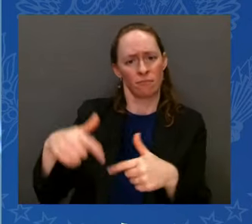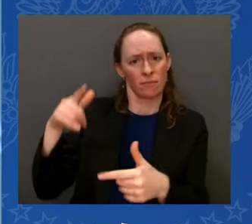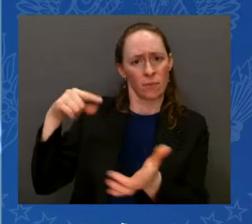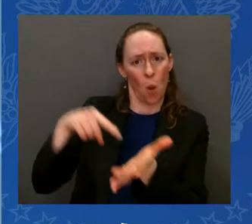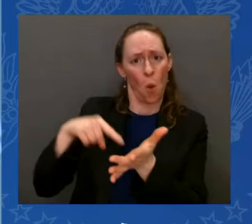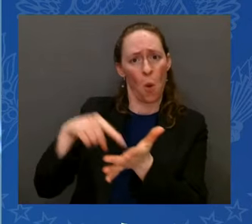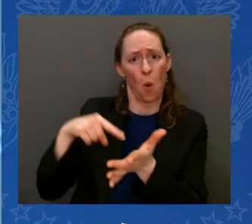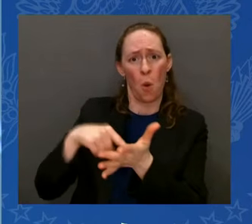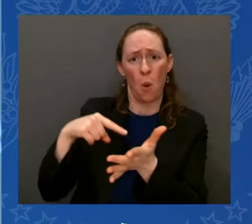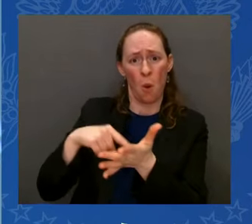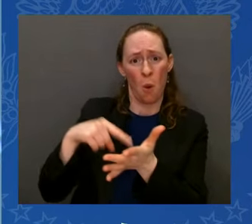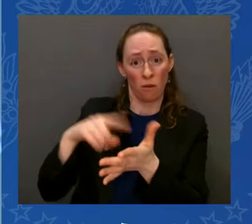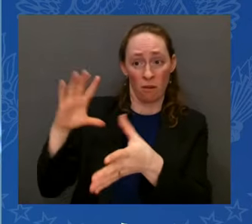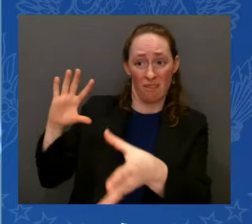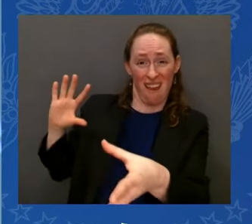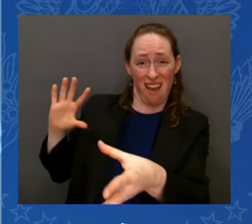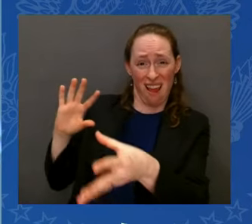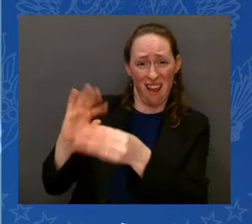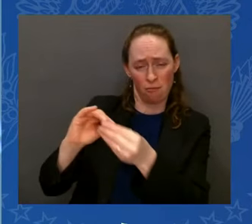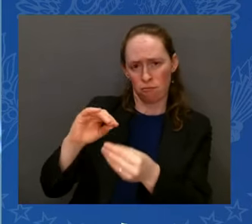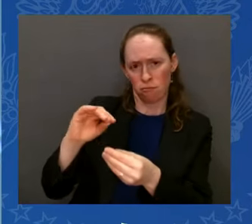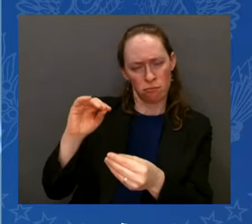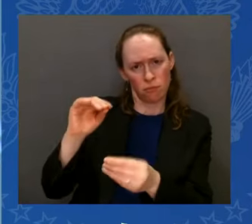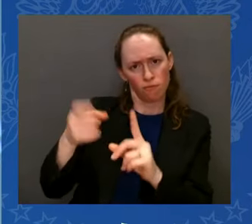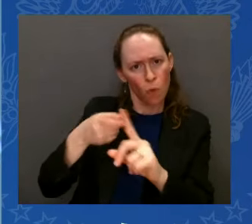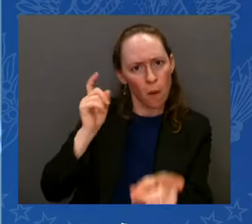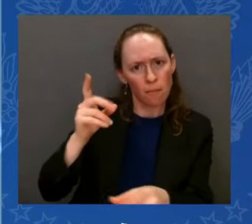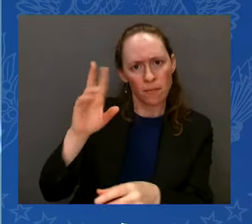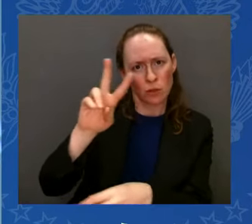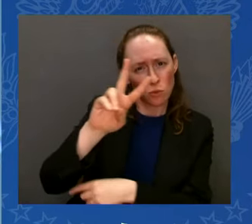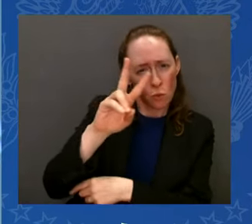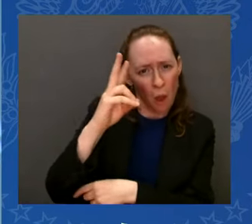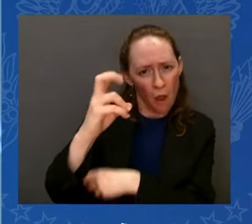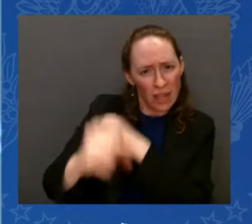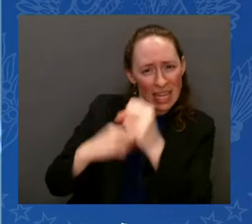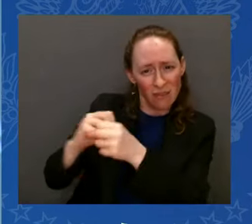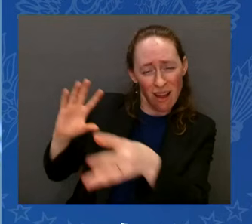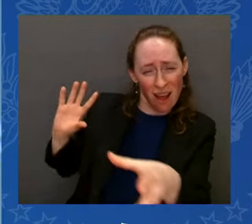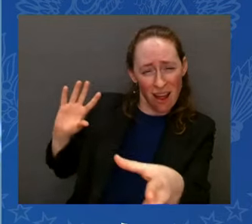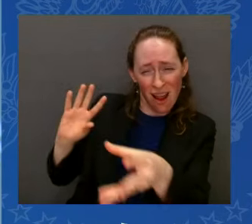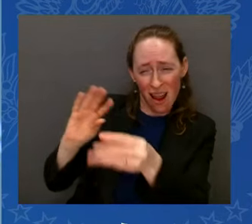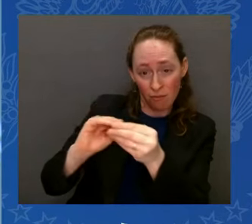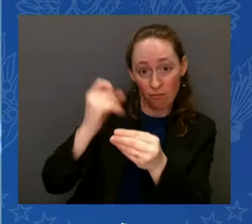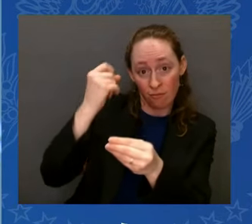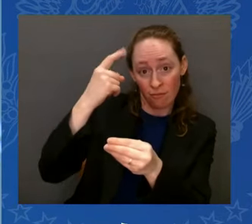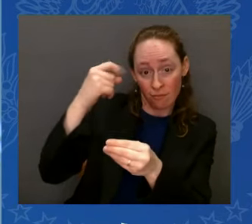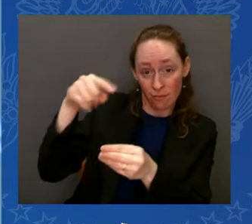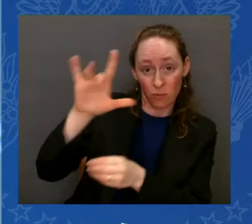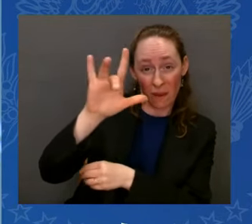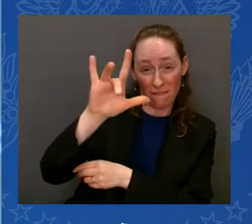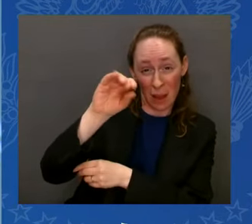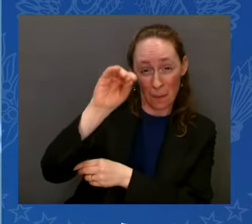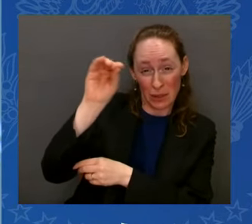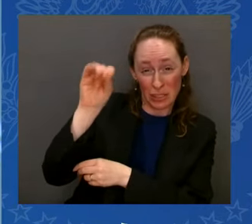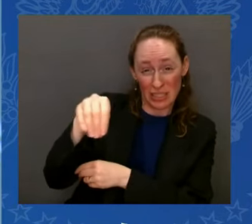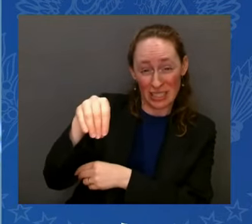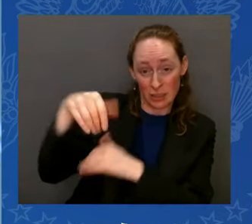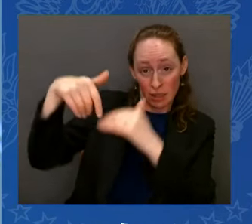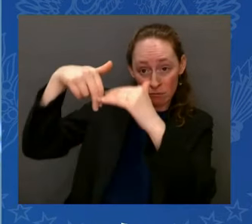25% of that debt was added in the previous 4 years of the last administration. 25% of the 200 years of